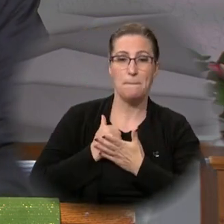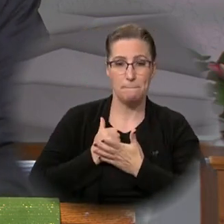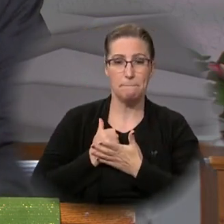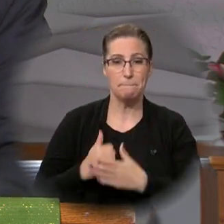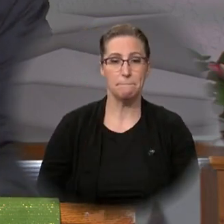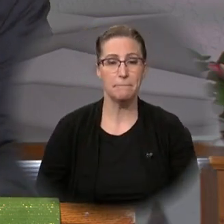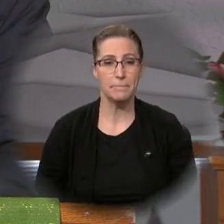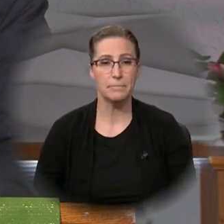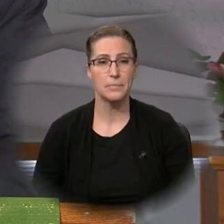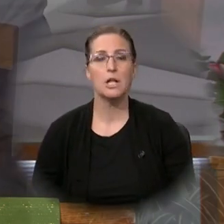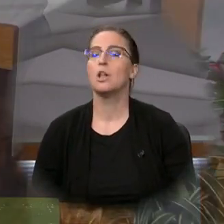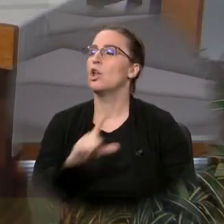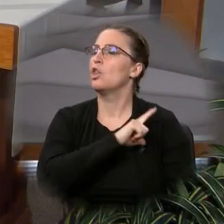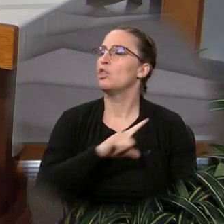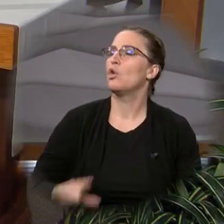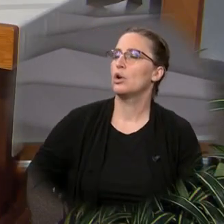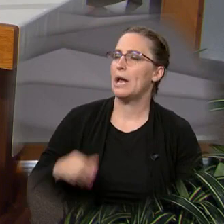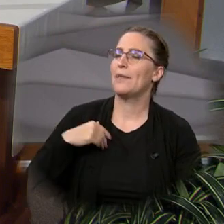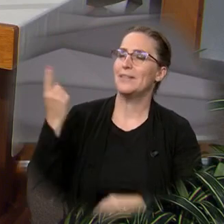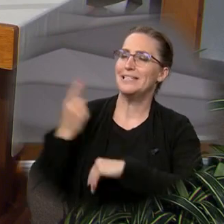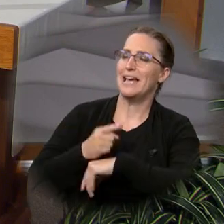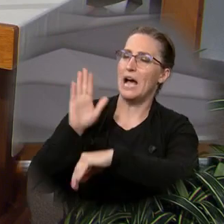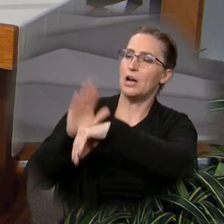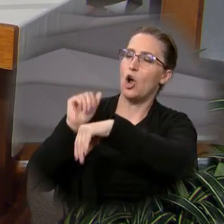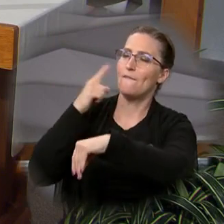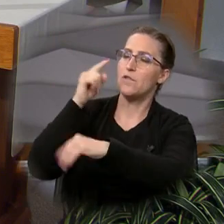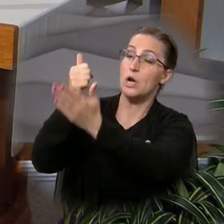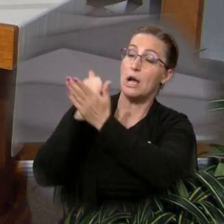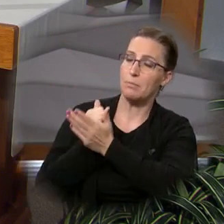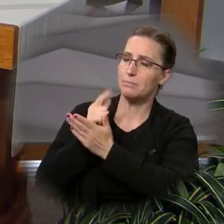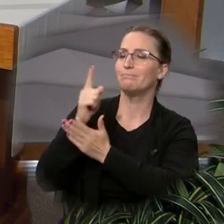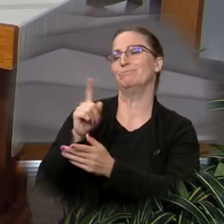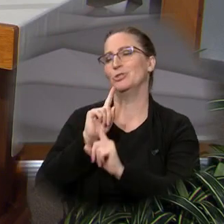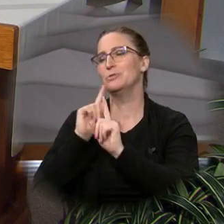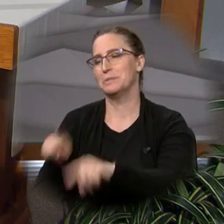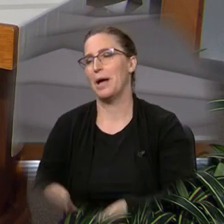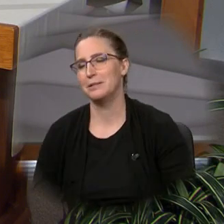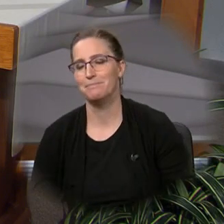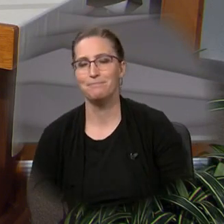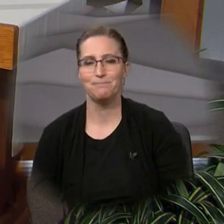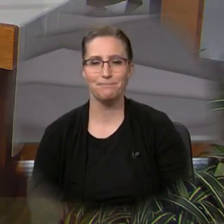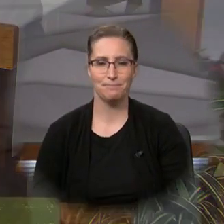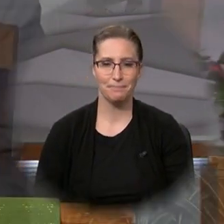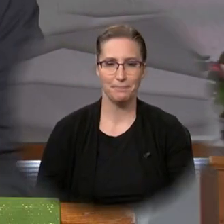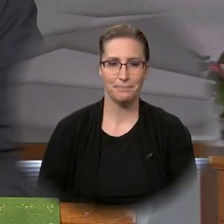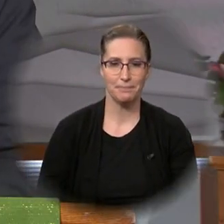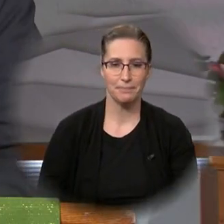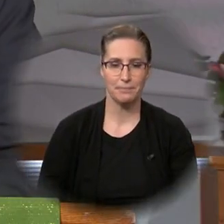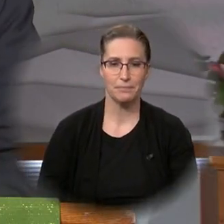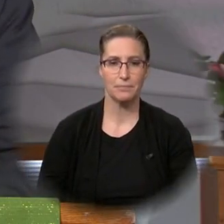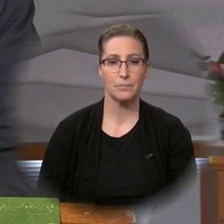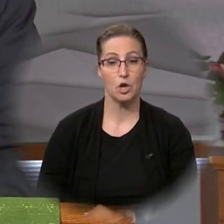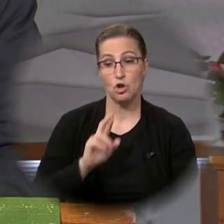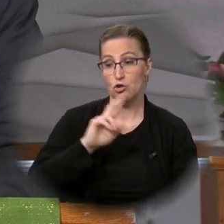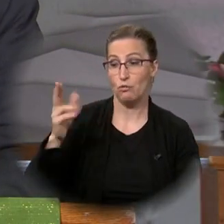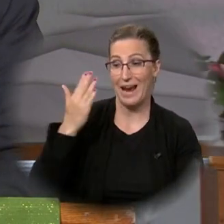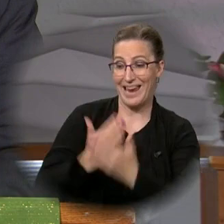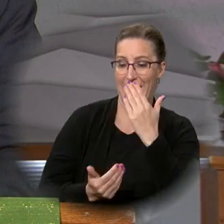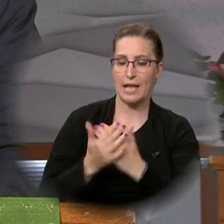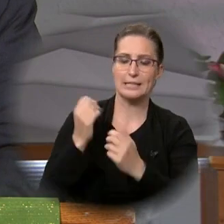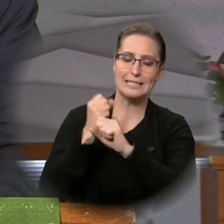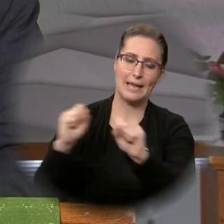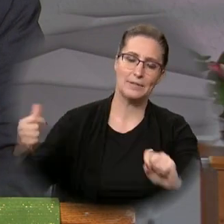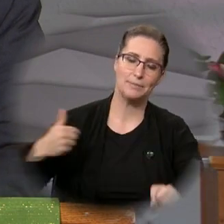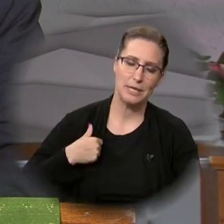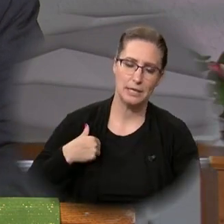hand. Lord, on the day I called for help, you answered me. Your right hand saves me.